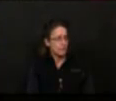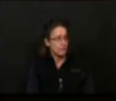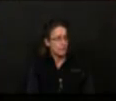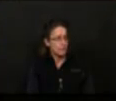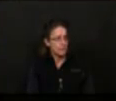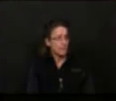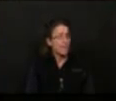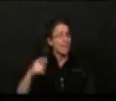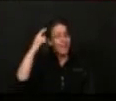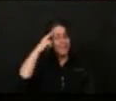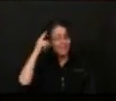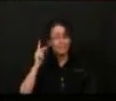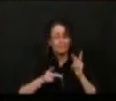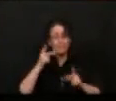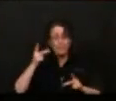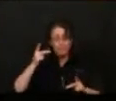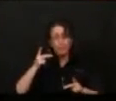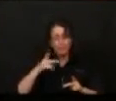property taxes that